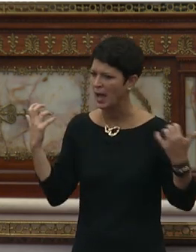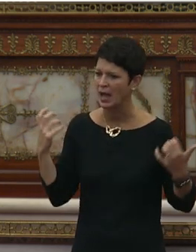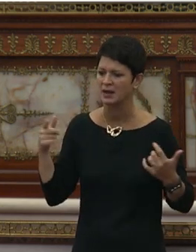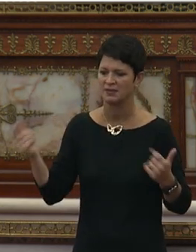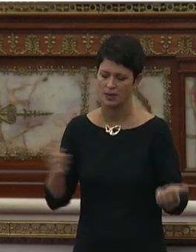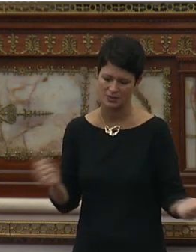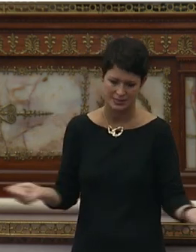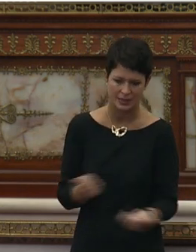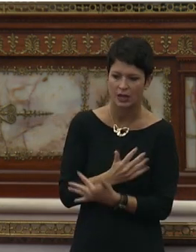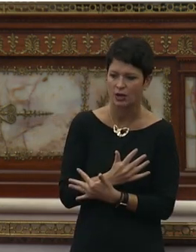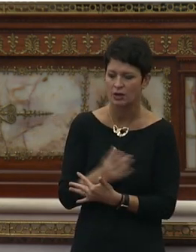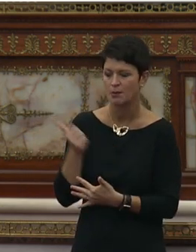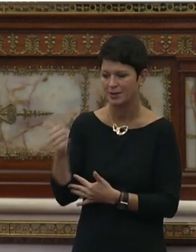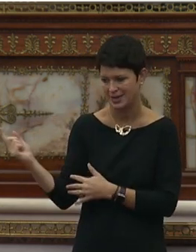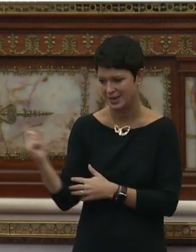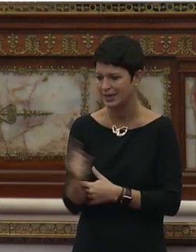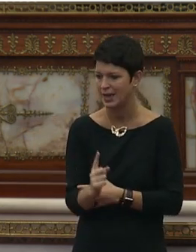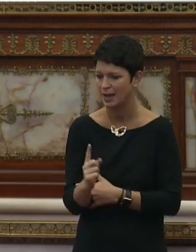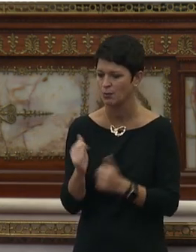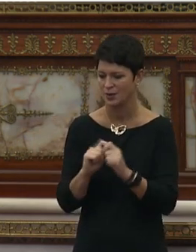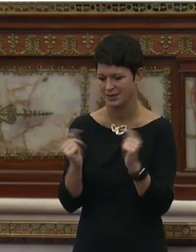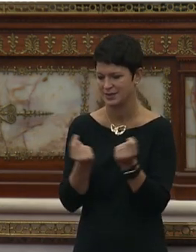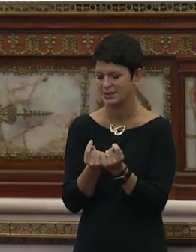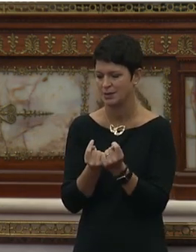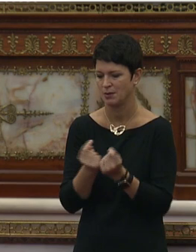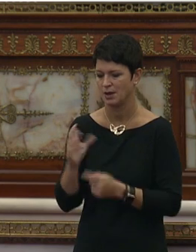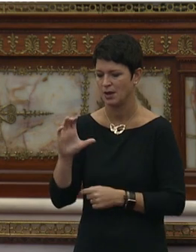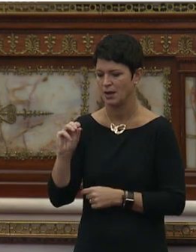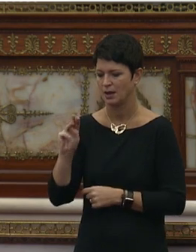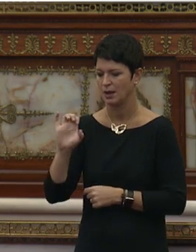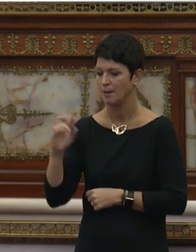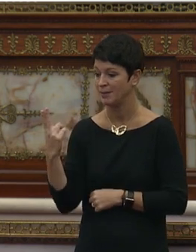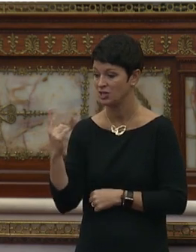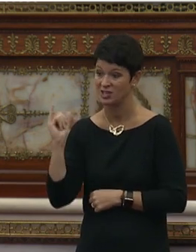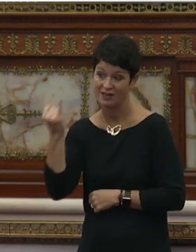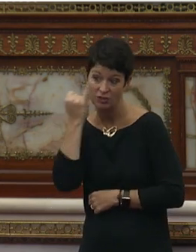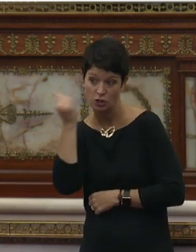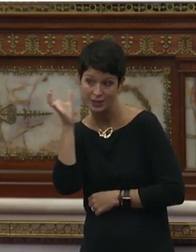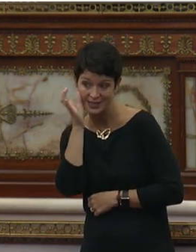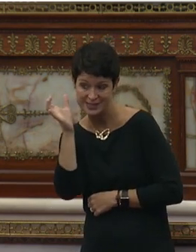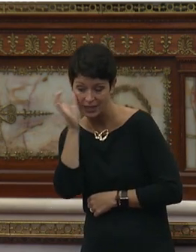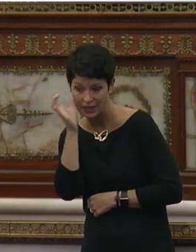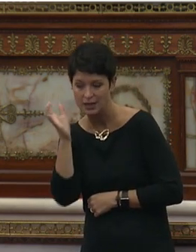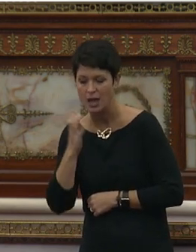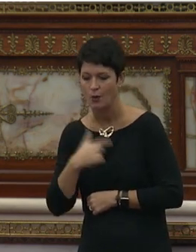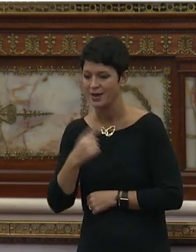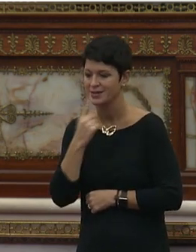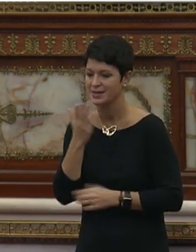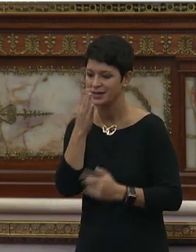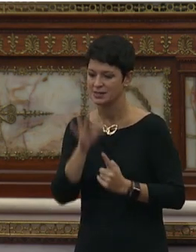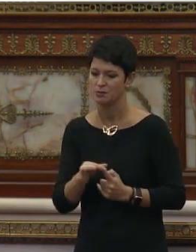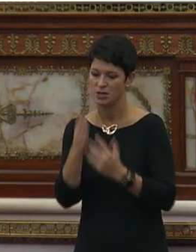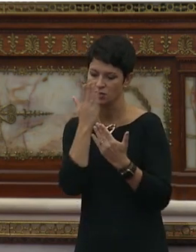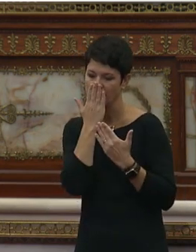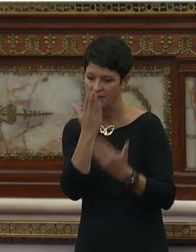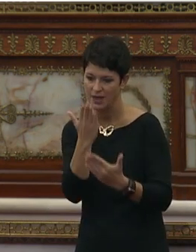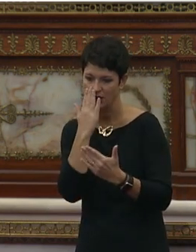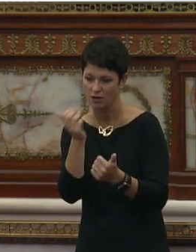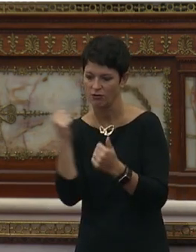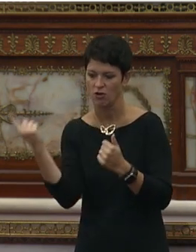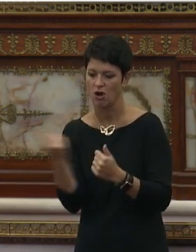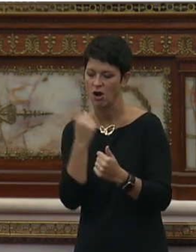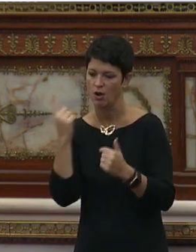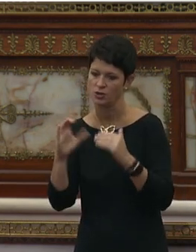were scared, but he came out with his team. So Commissioner, if you are listening, I just want to say a special thank you for